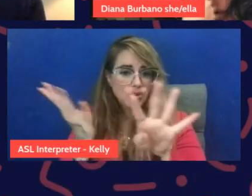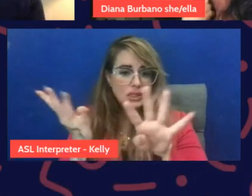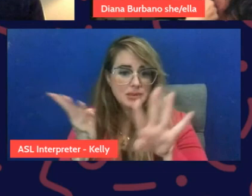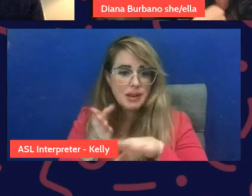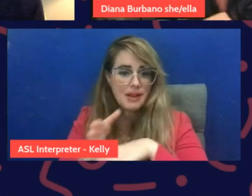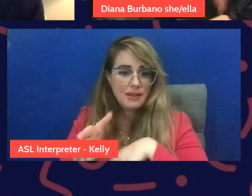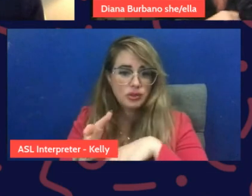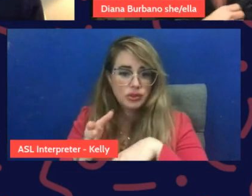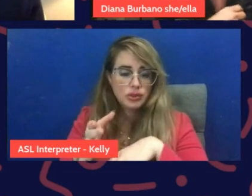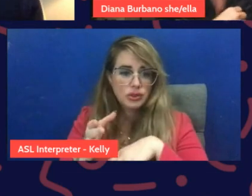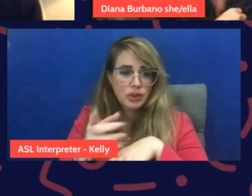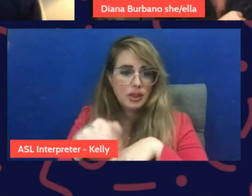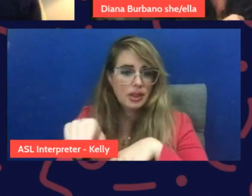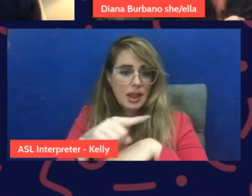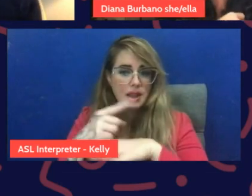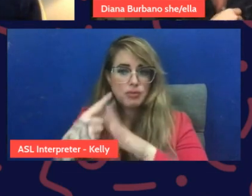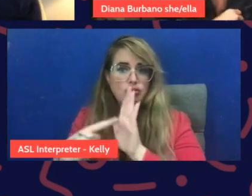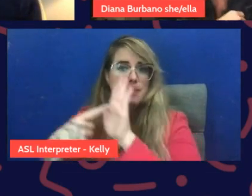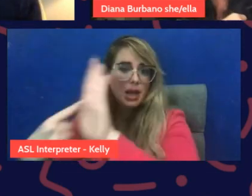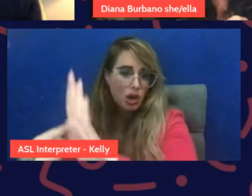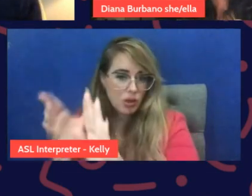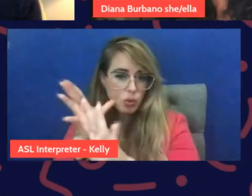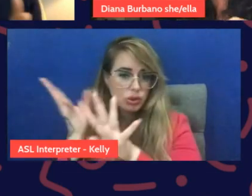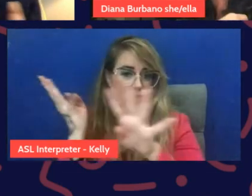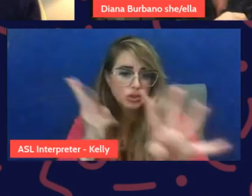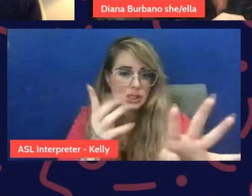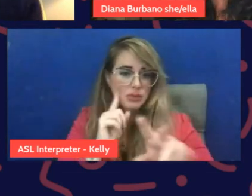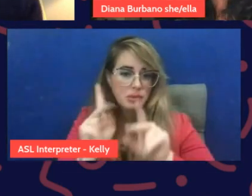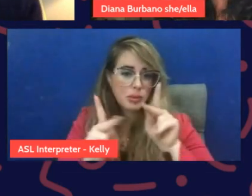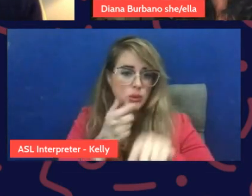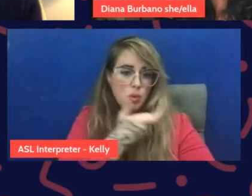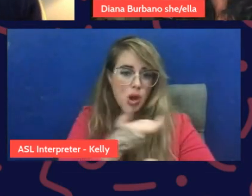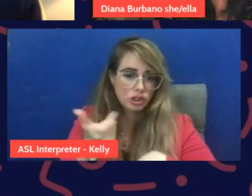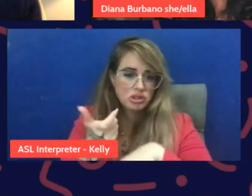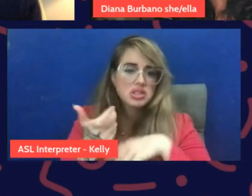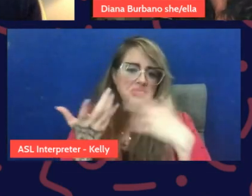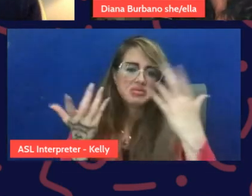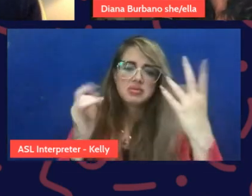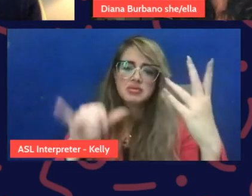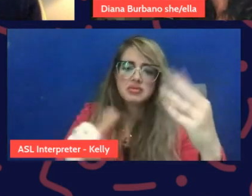after they premiere. So folks, spread the word about these